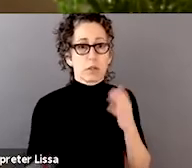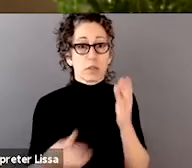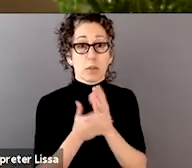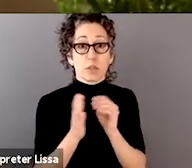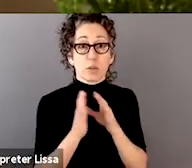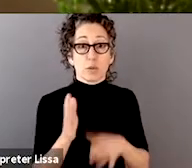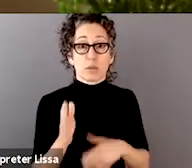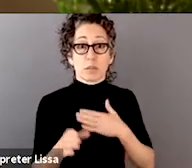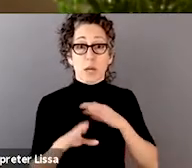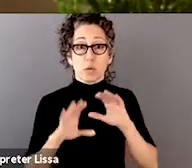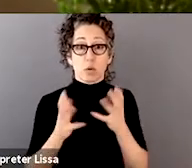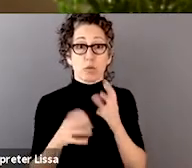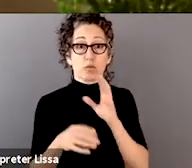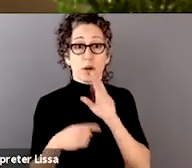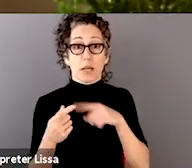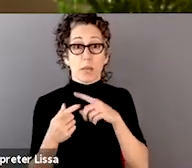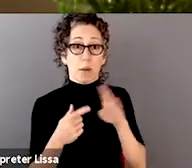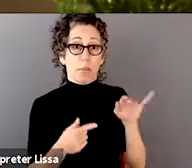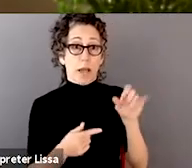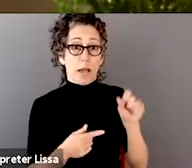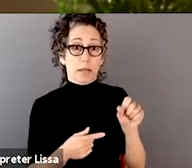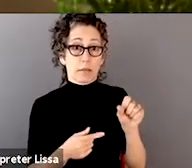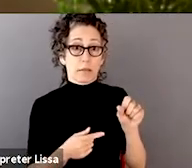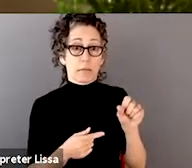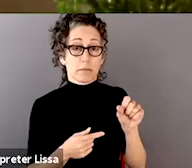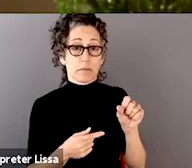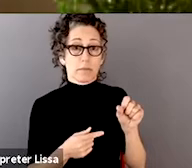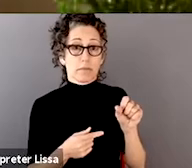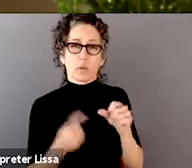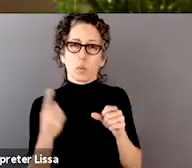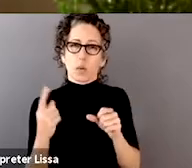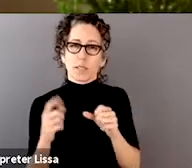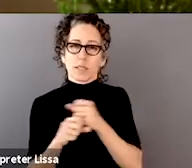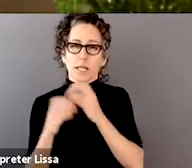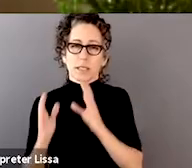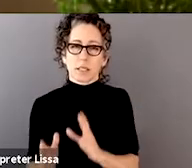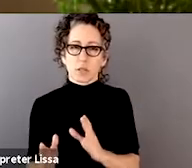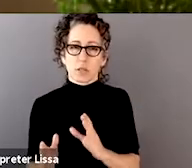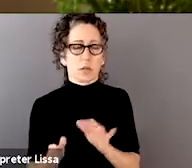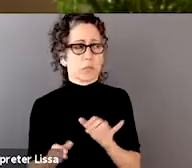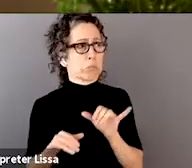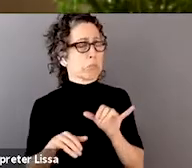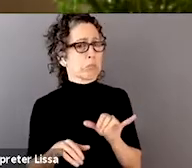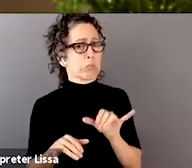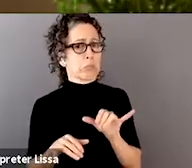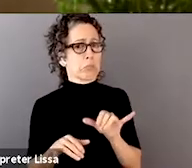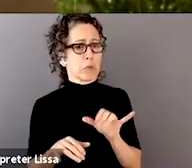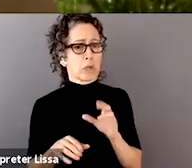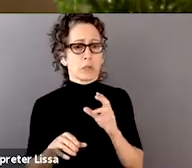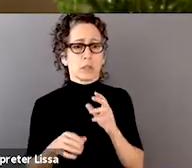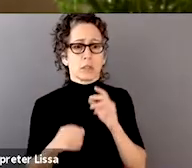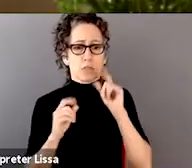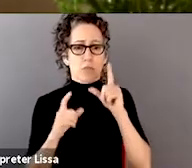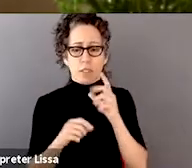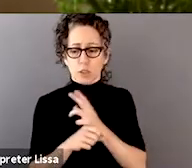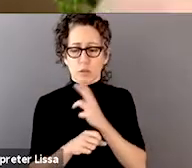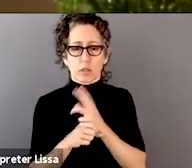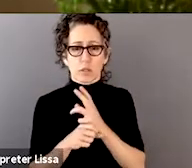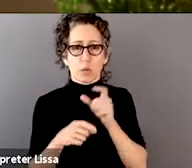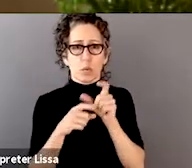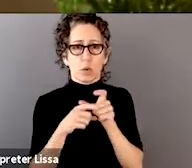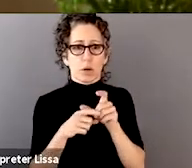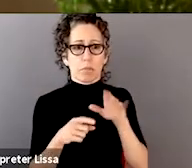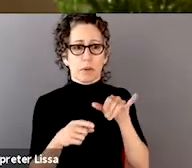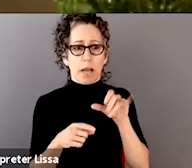with another statistician, he was a little surprised that they were using the word bias almost never